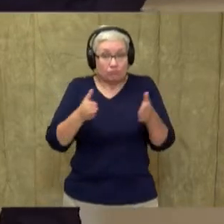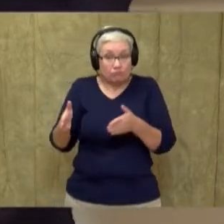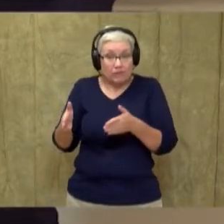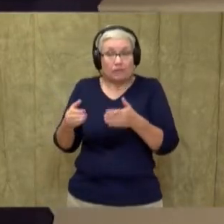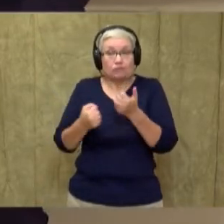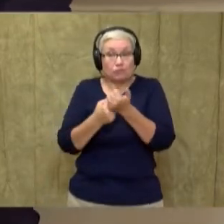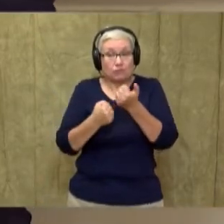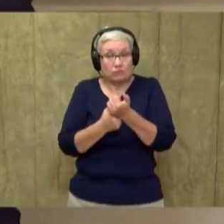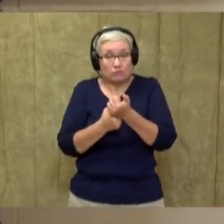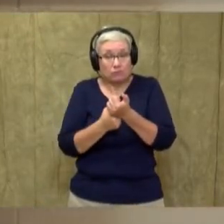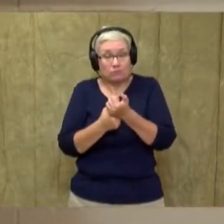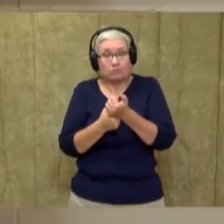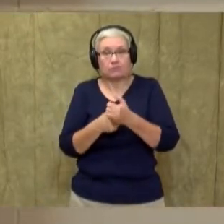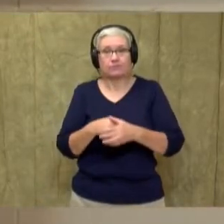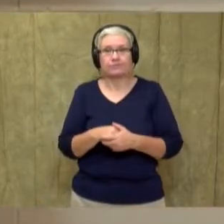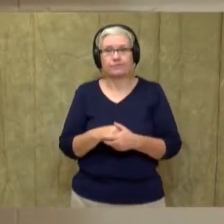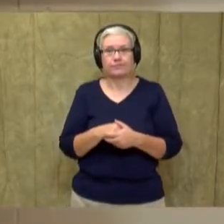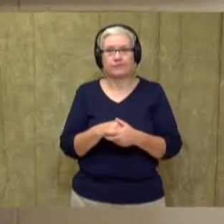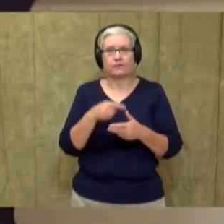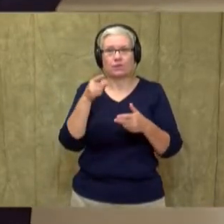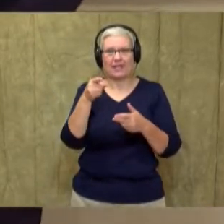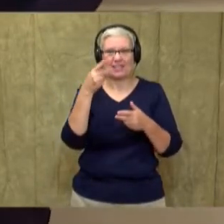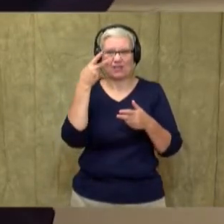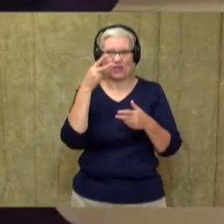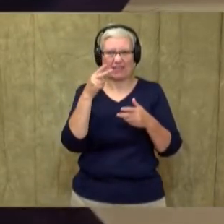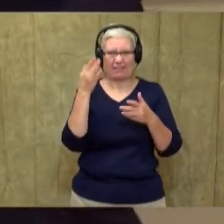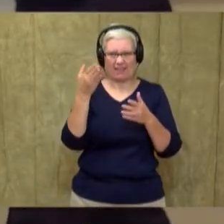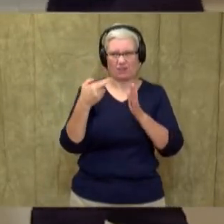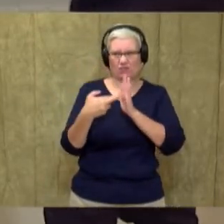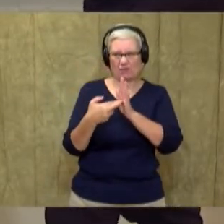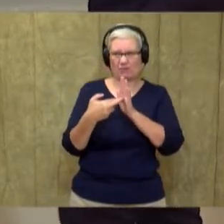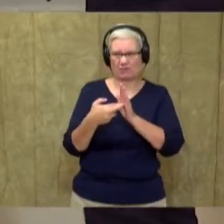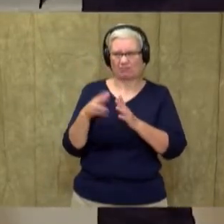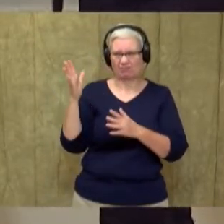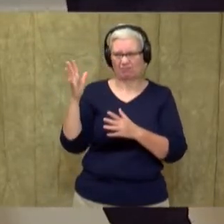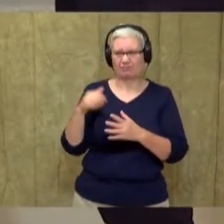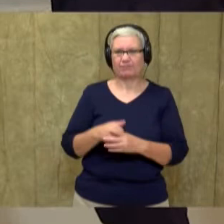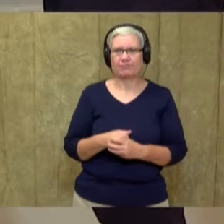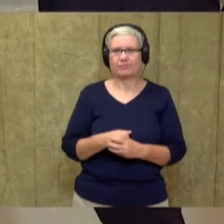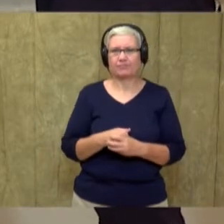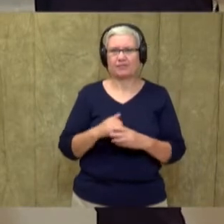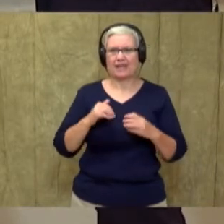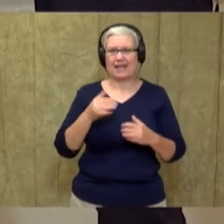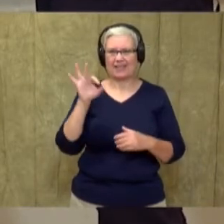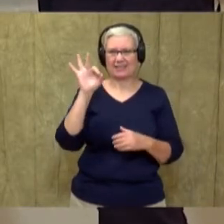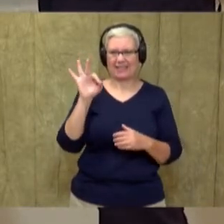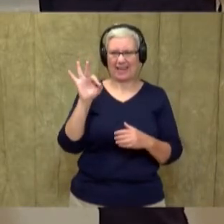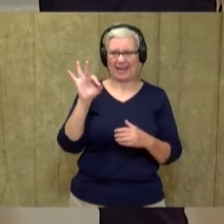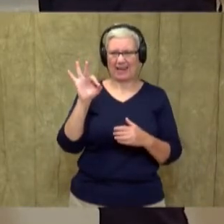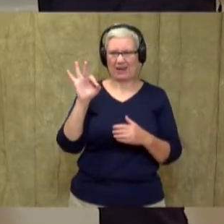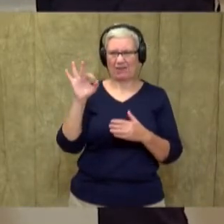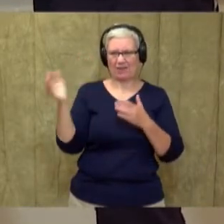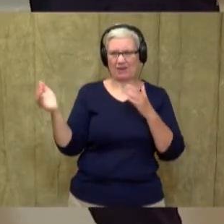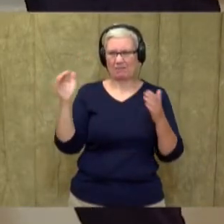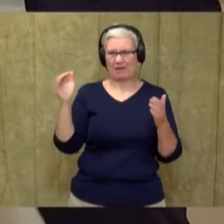so taking a look at this representation here, how does f compare to the previous ones? And if